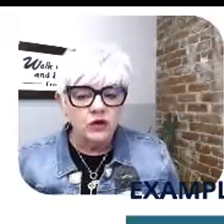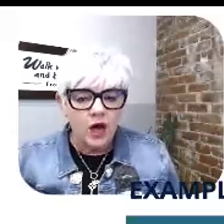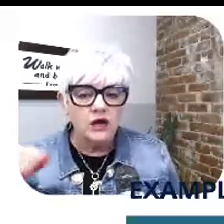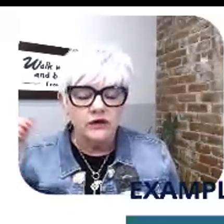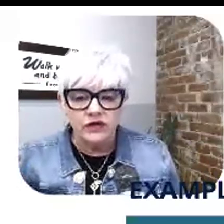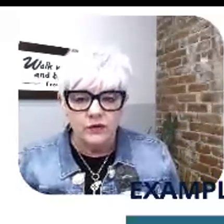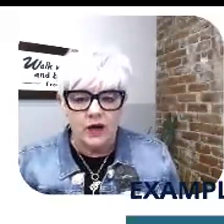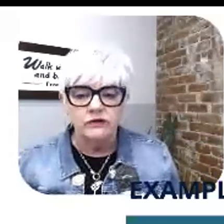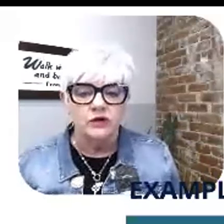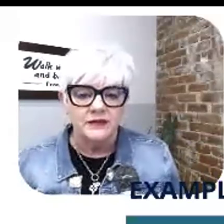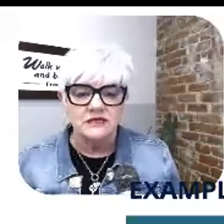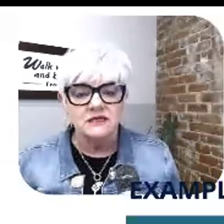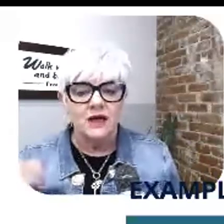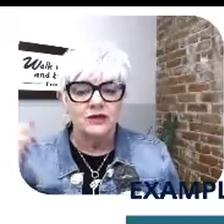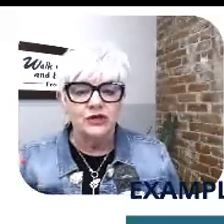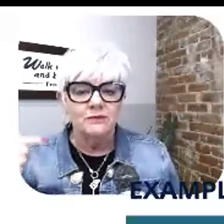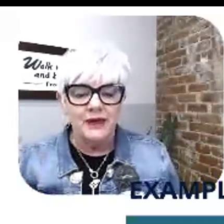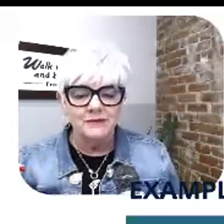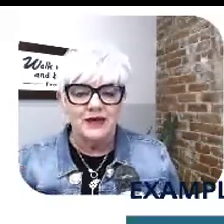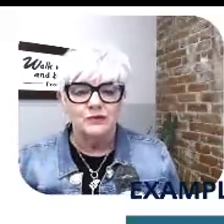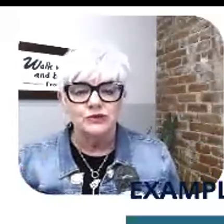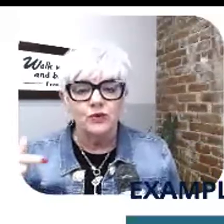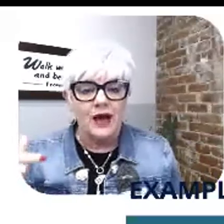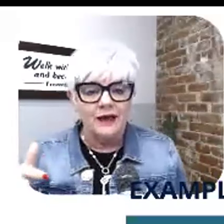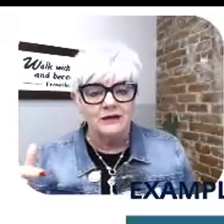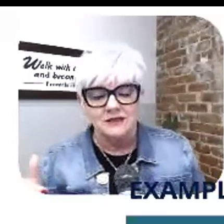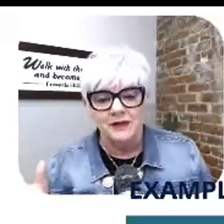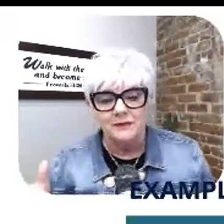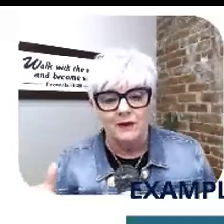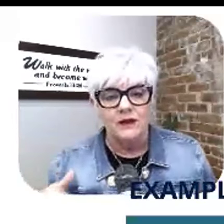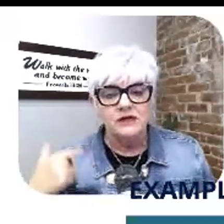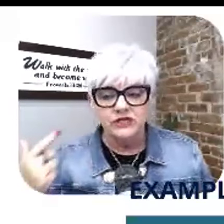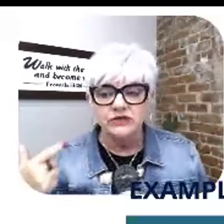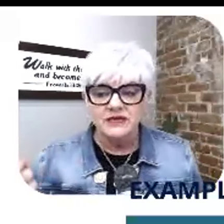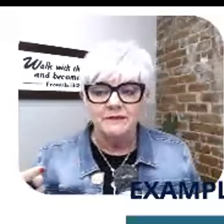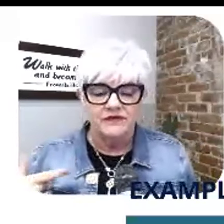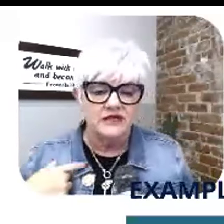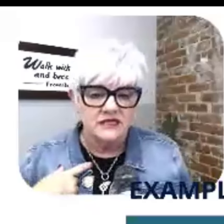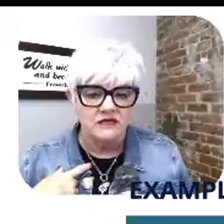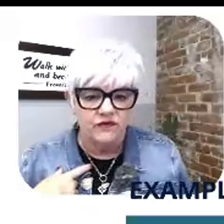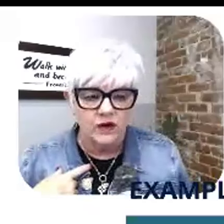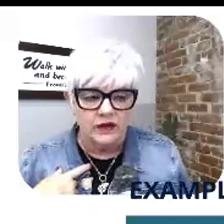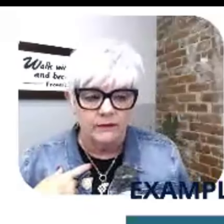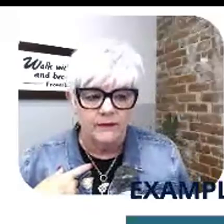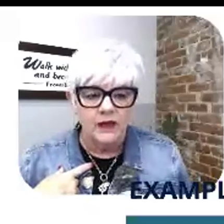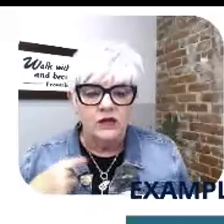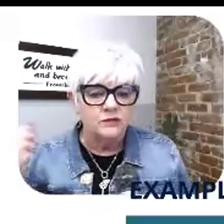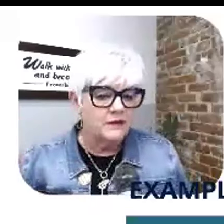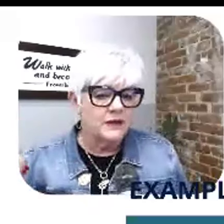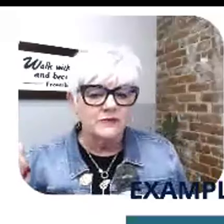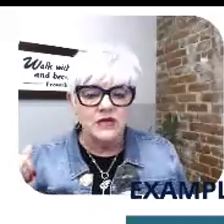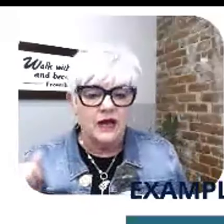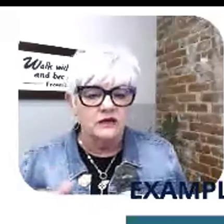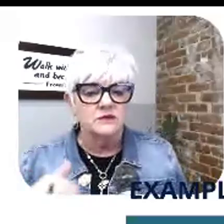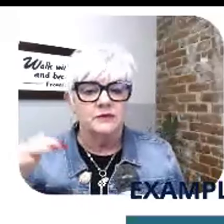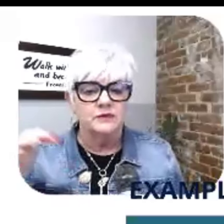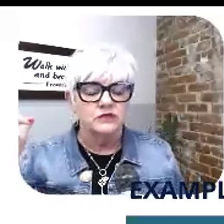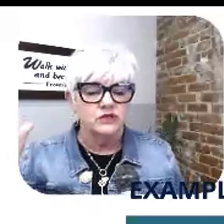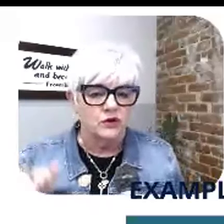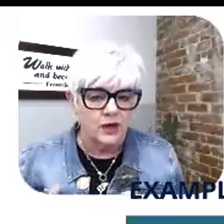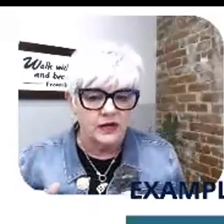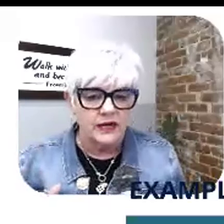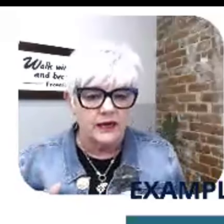The longer that you own your business, you may be able to hire some people to do some of these things for you. You may be able to hire some